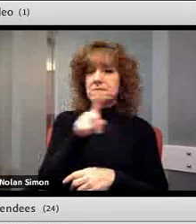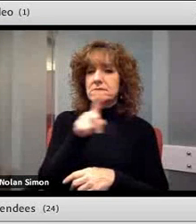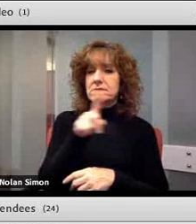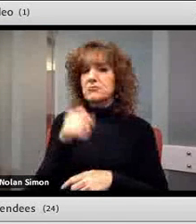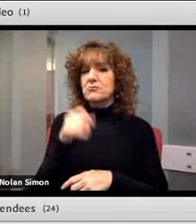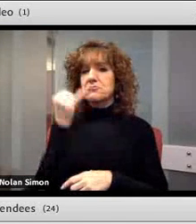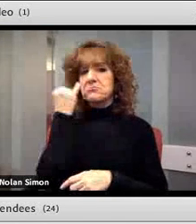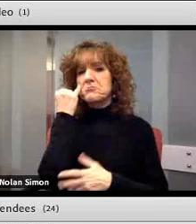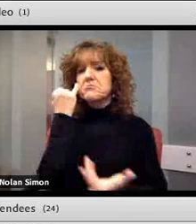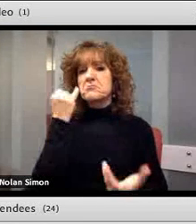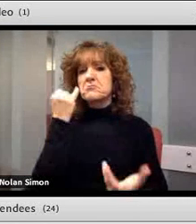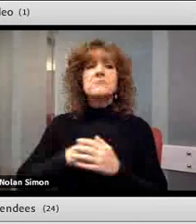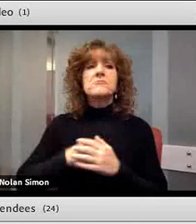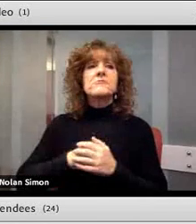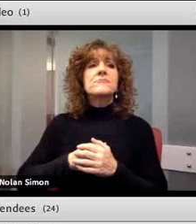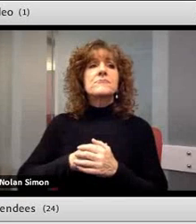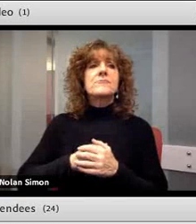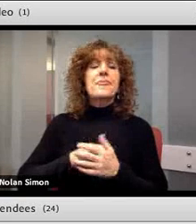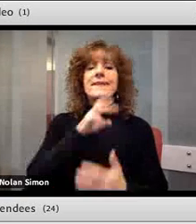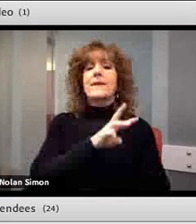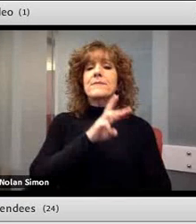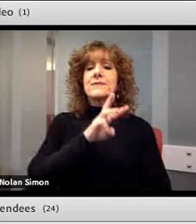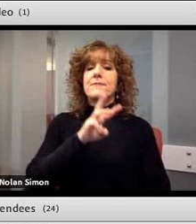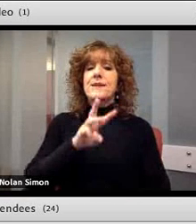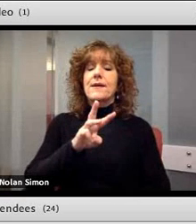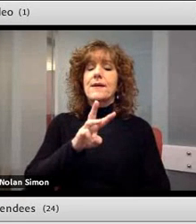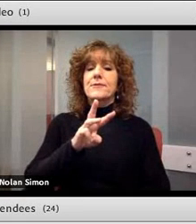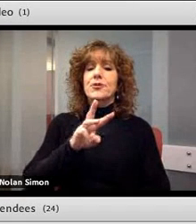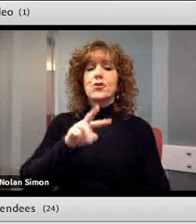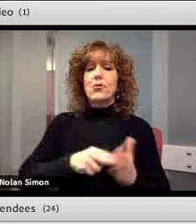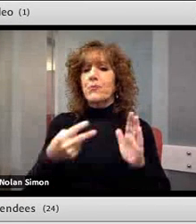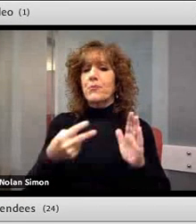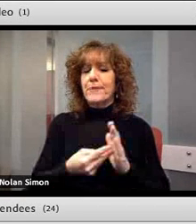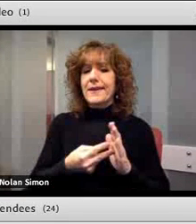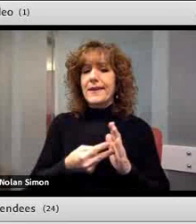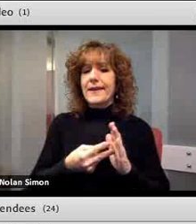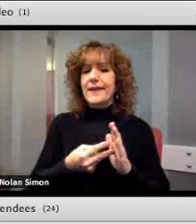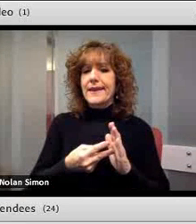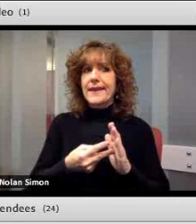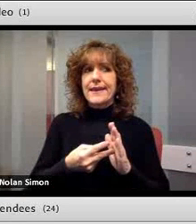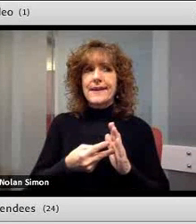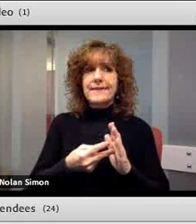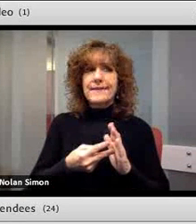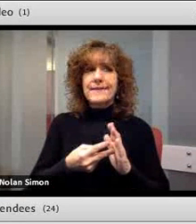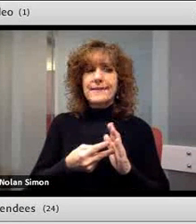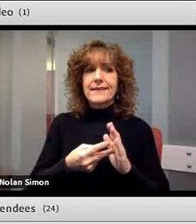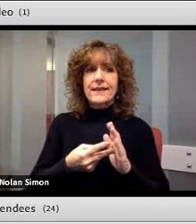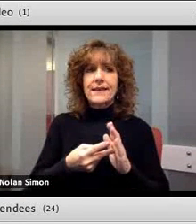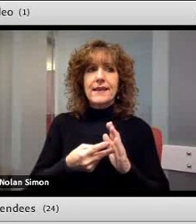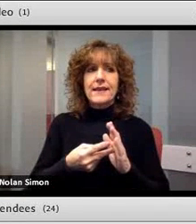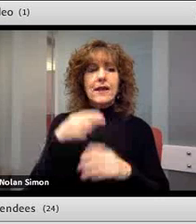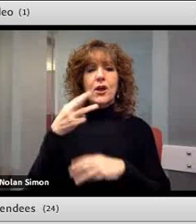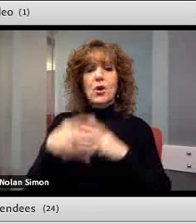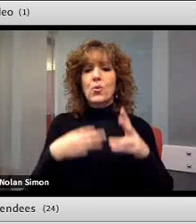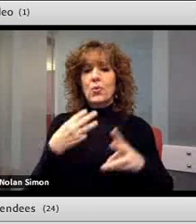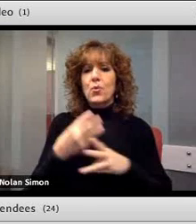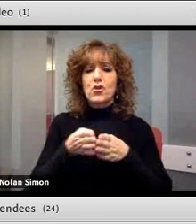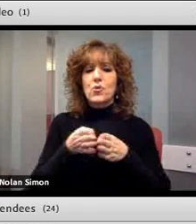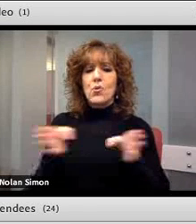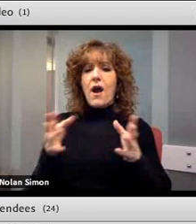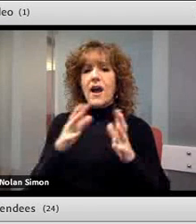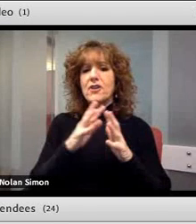question. So let's say www means World